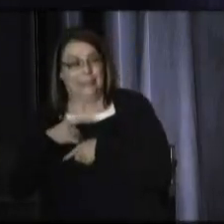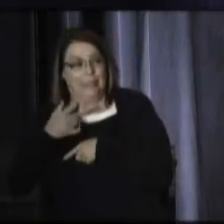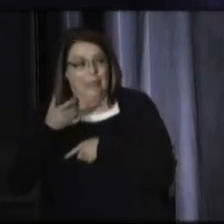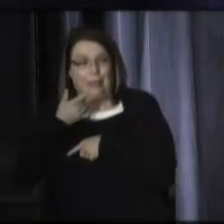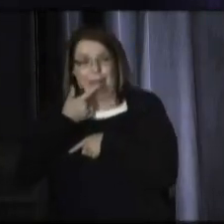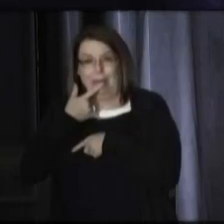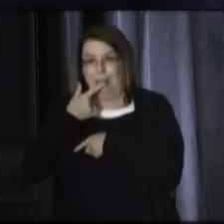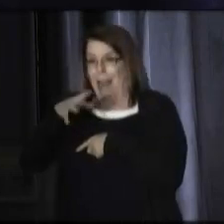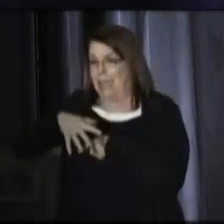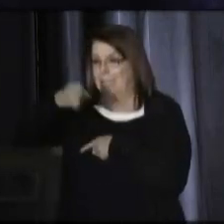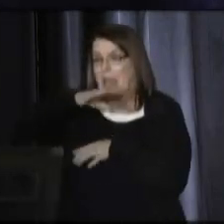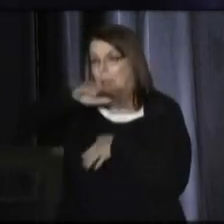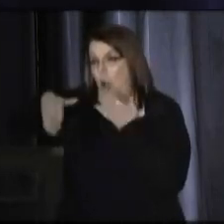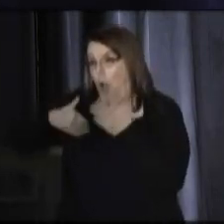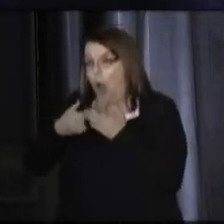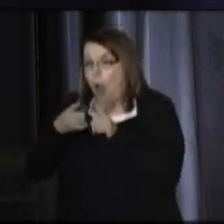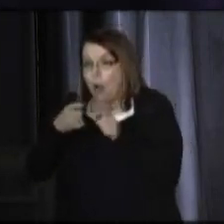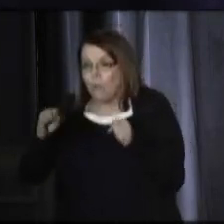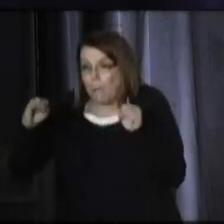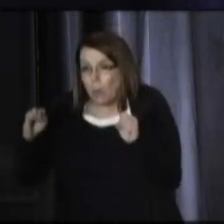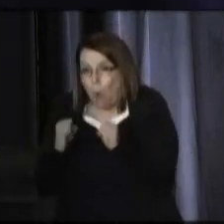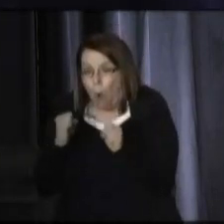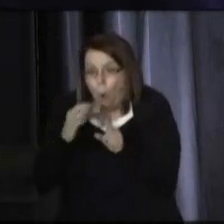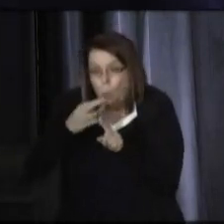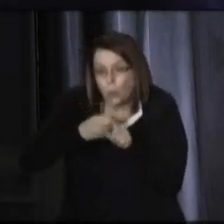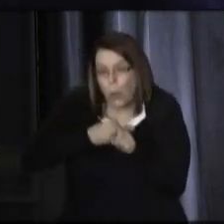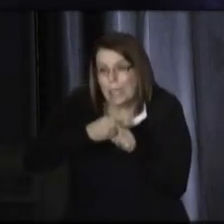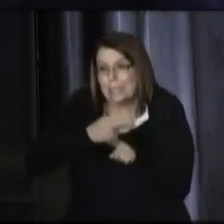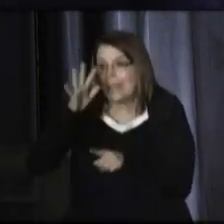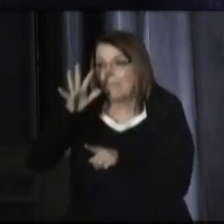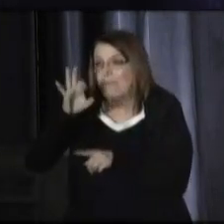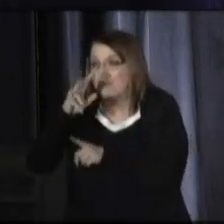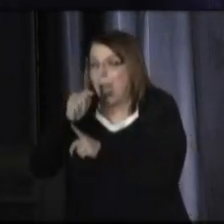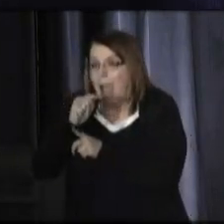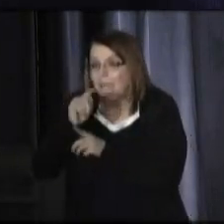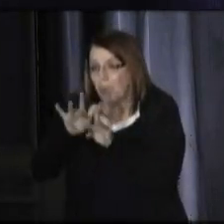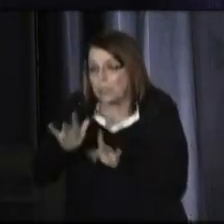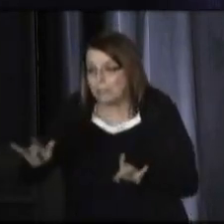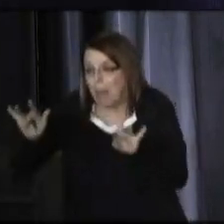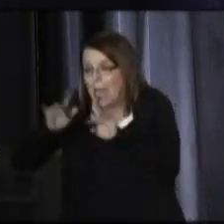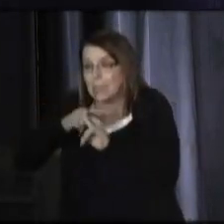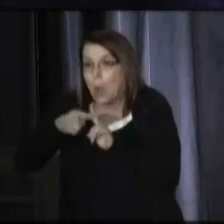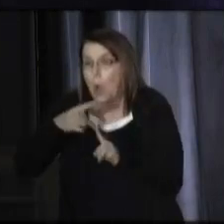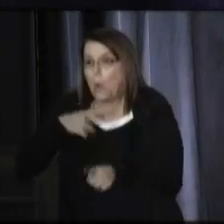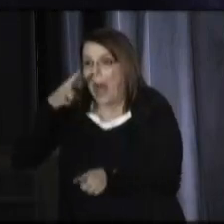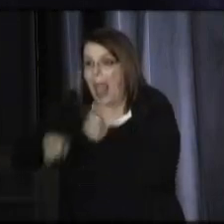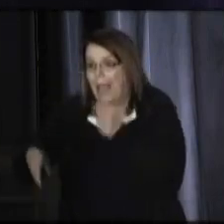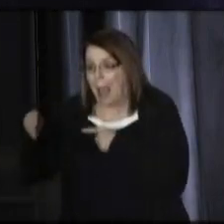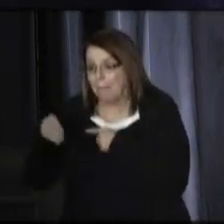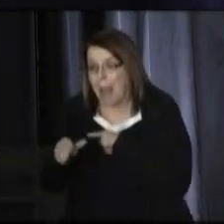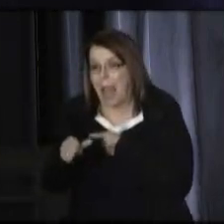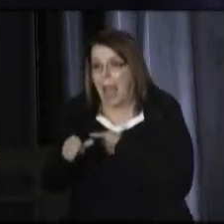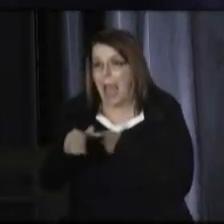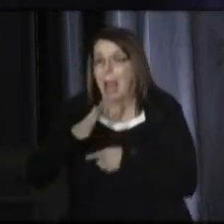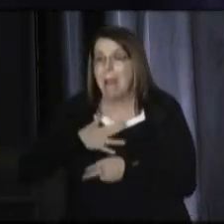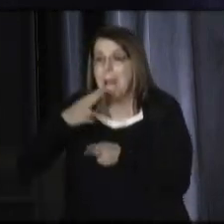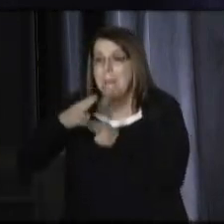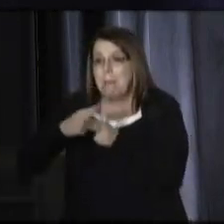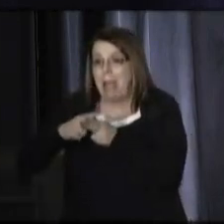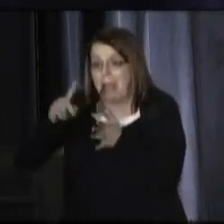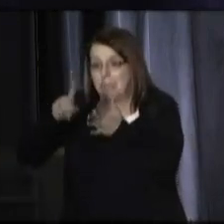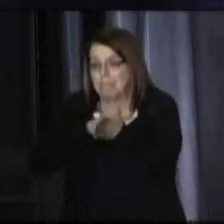For someone had beat him to the spot and unloaded their bowels, covering the stink with mulch so it looked like a